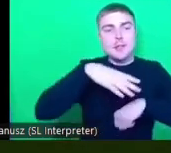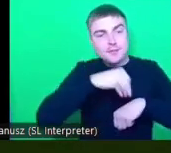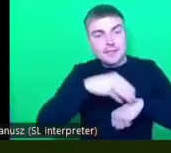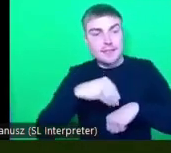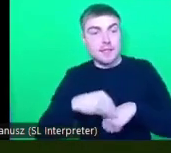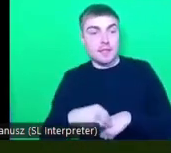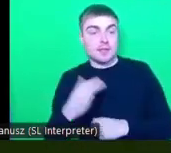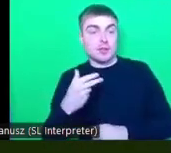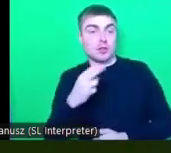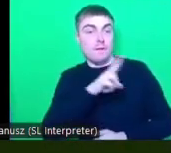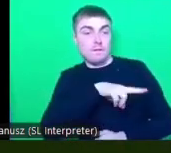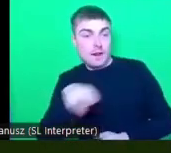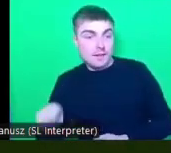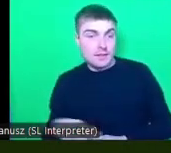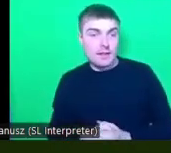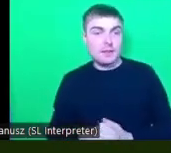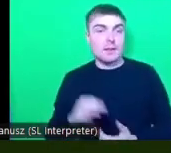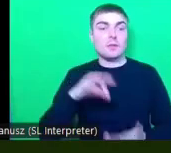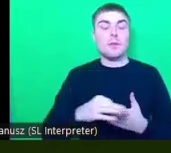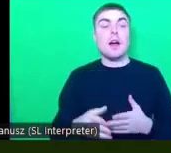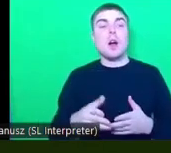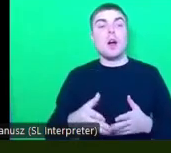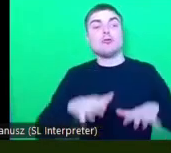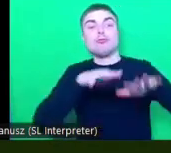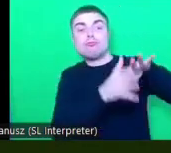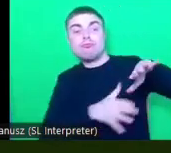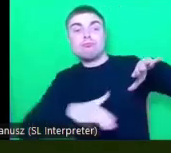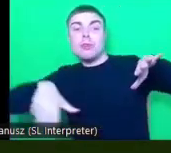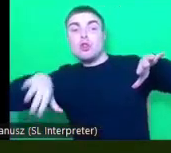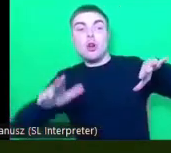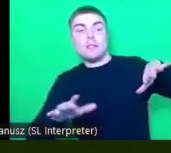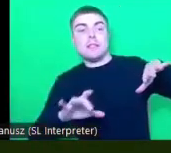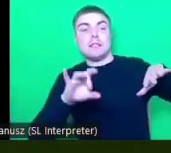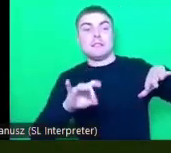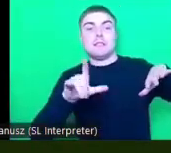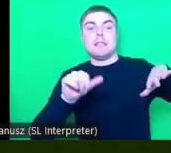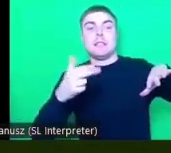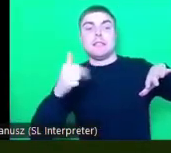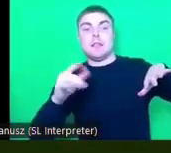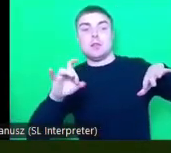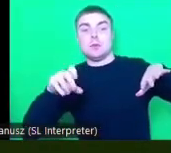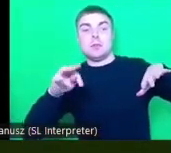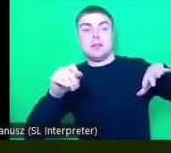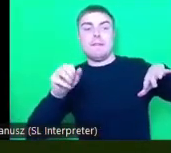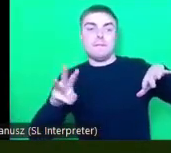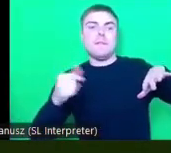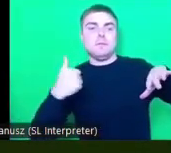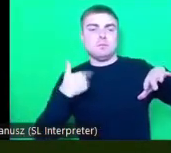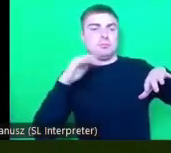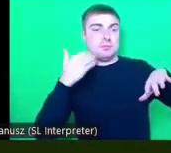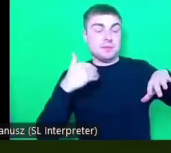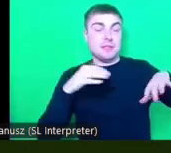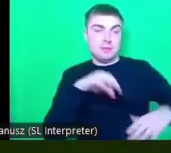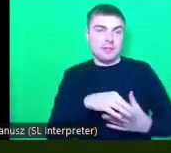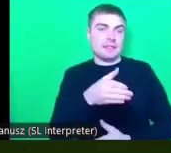This is actually the border between Sweden and Norway. You have Sweden here, you have Norway there. And here are some examples of those large clear cuts that